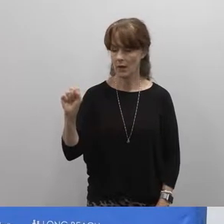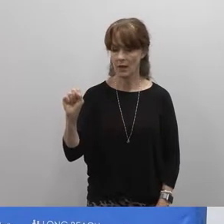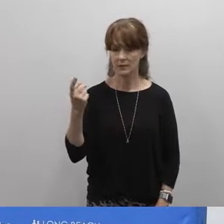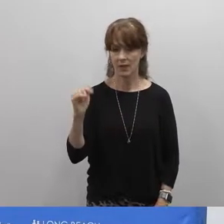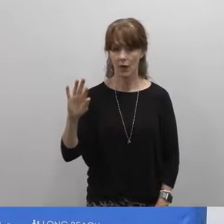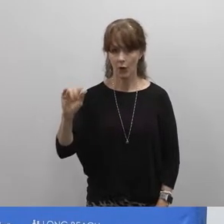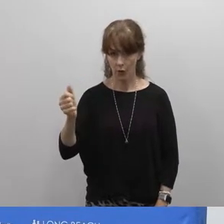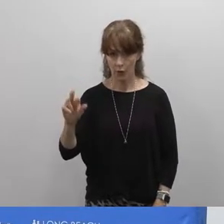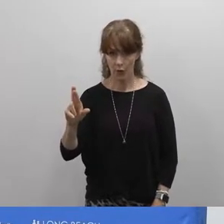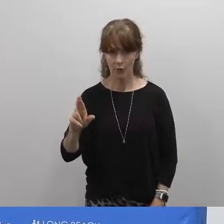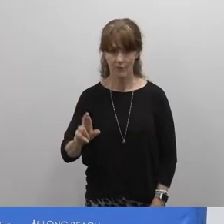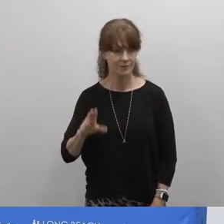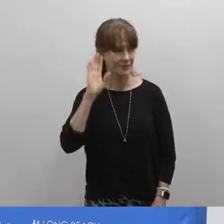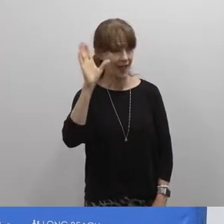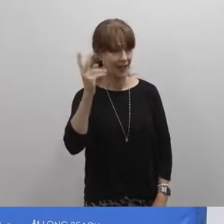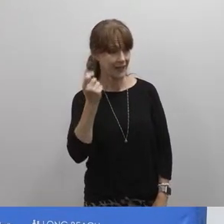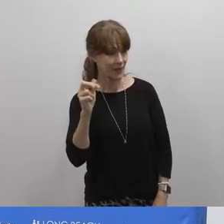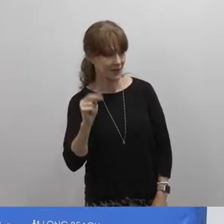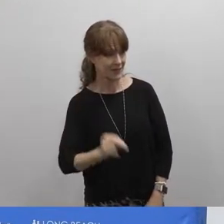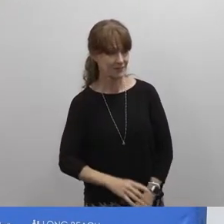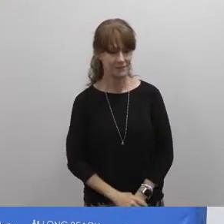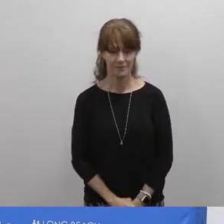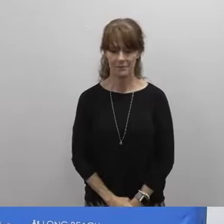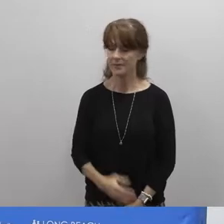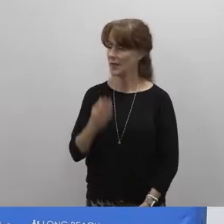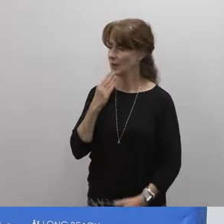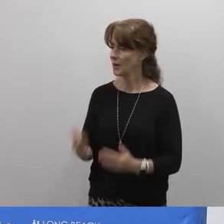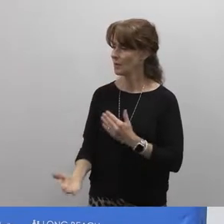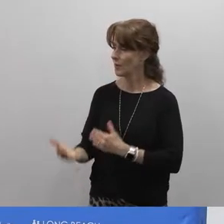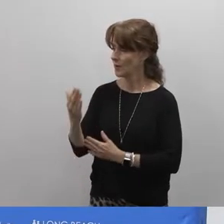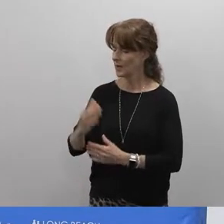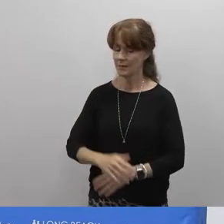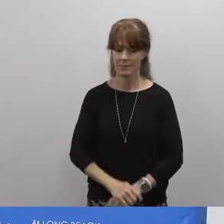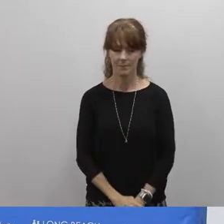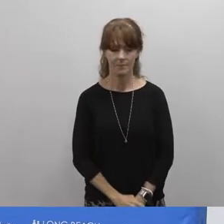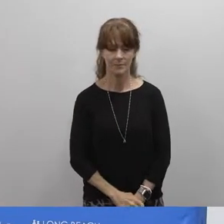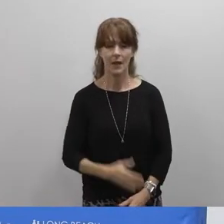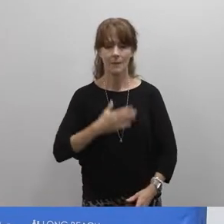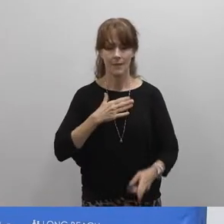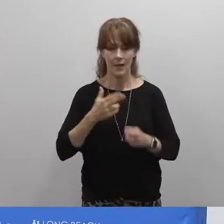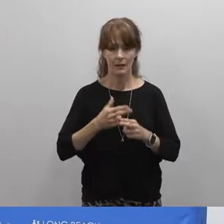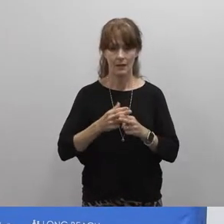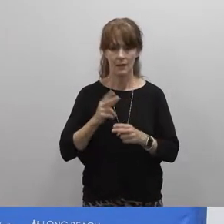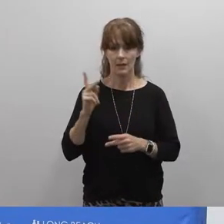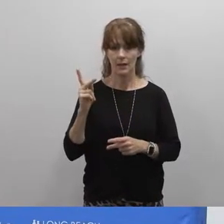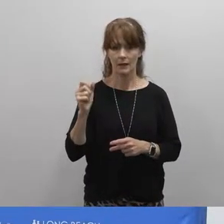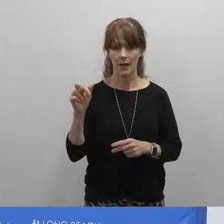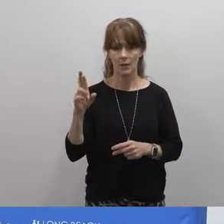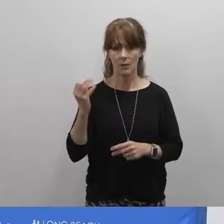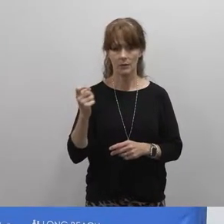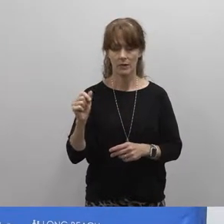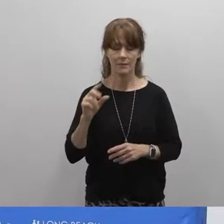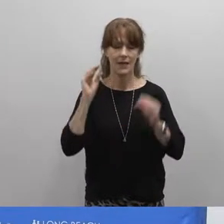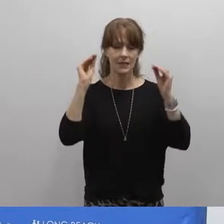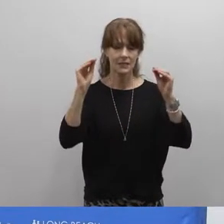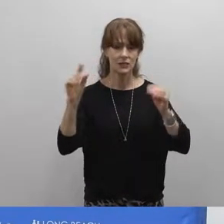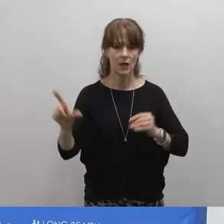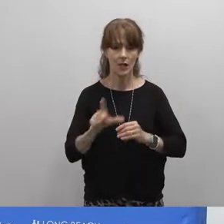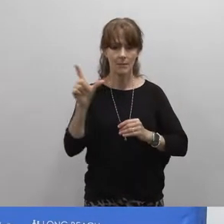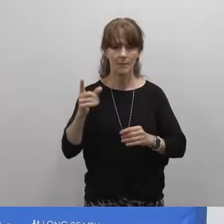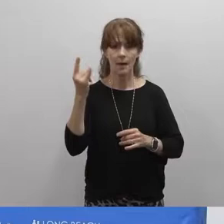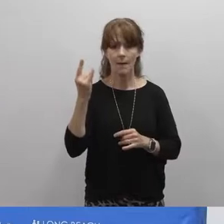Wassinger. Hi, Karen. Hi, good morning. Good morning. My name's Karen Wassinger. I'm teacher librarian at Poly High